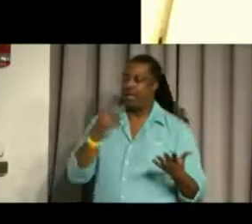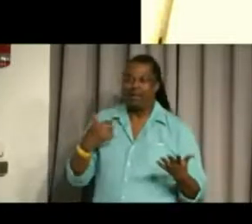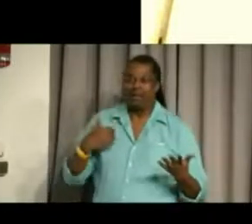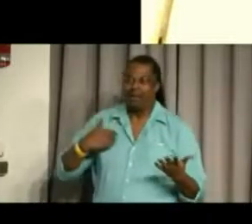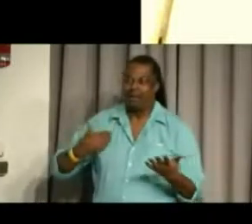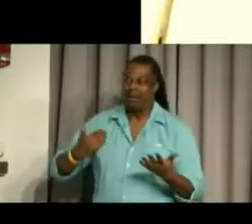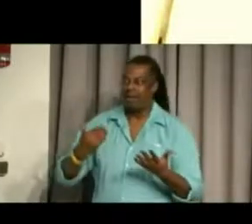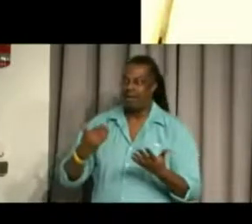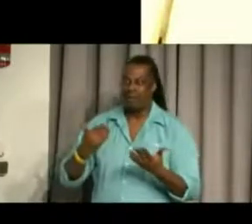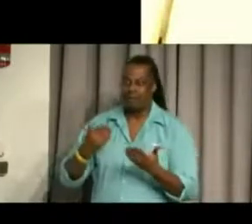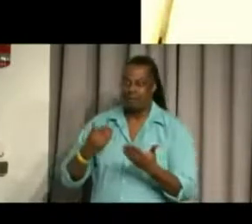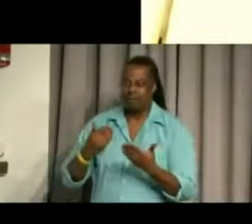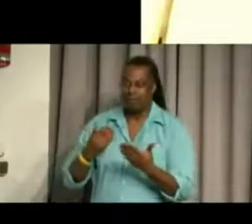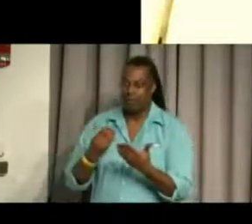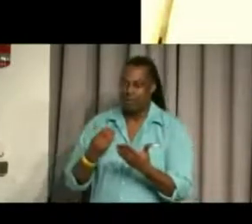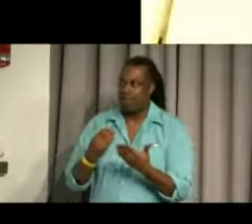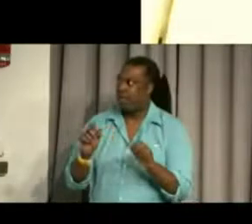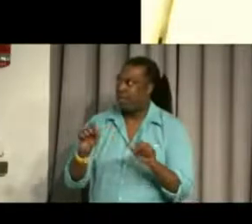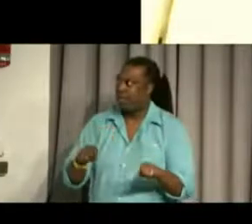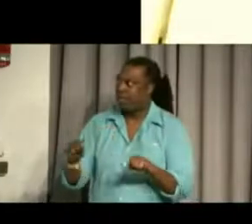water department to